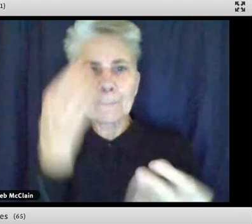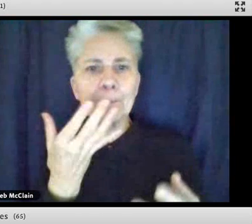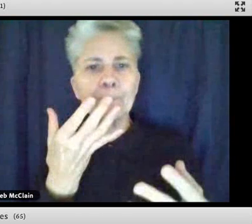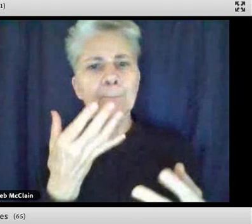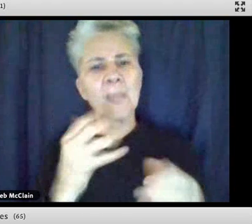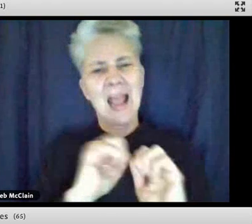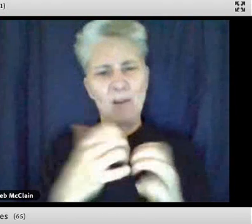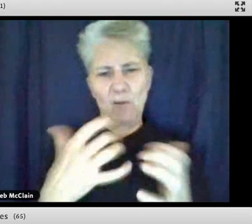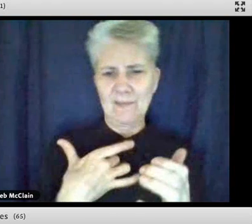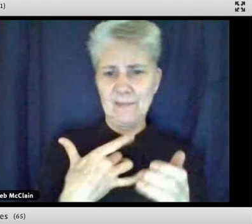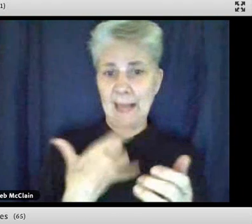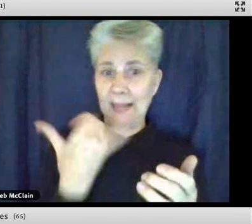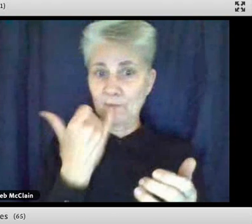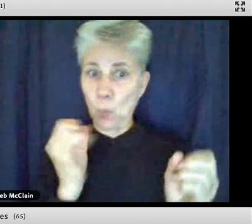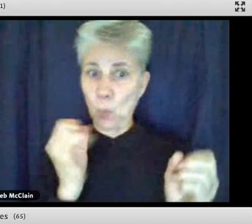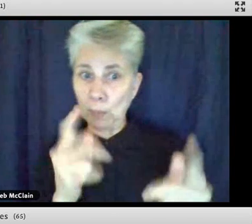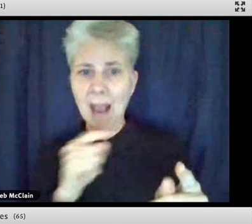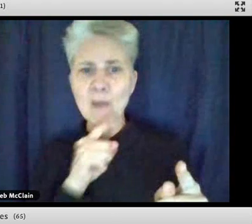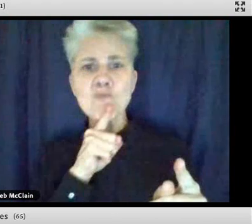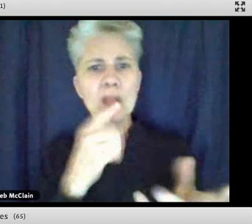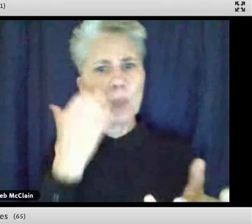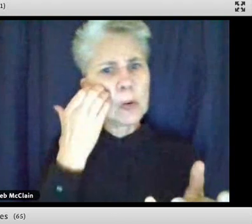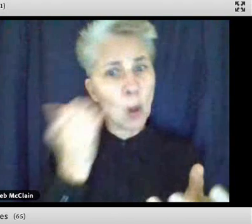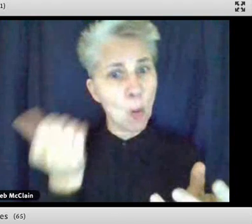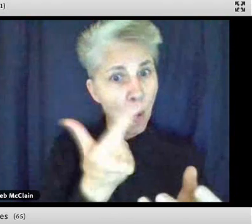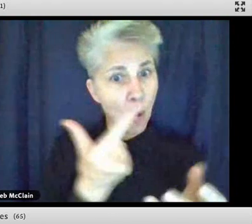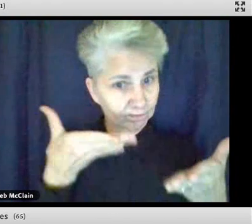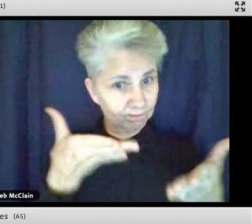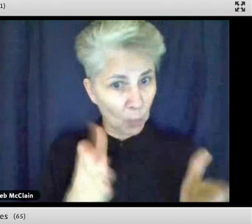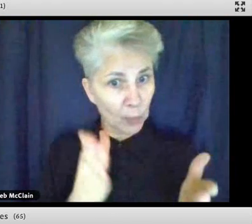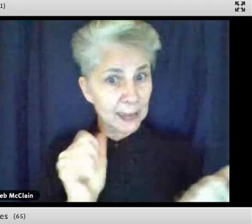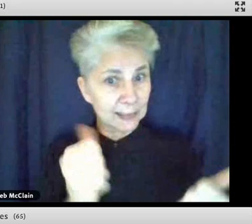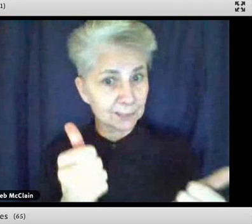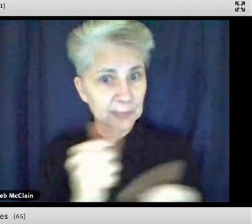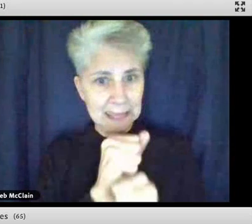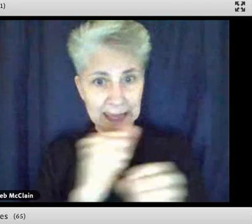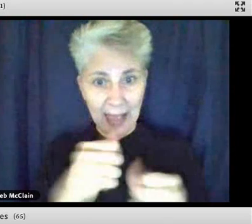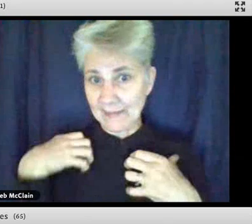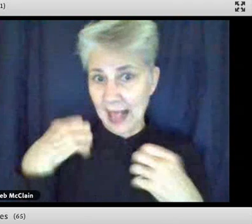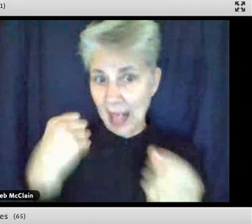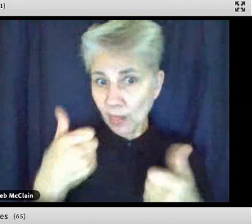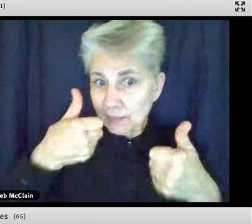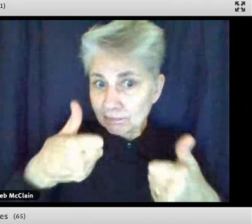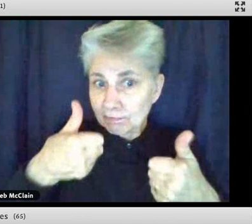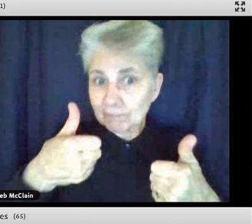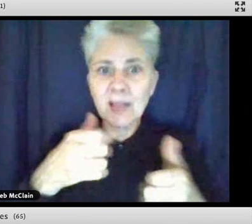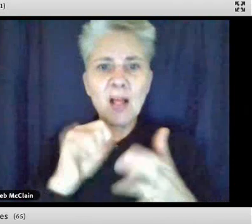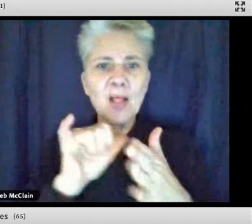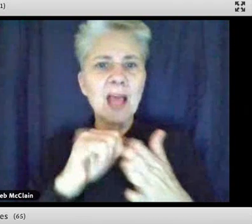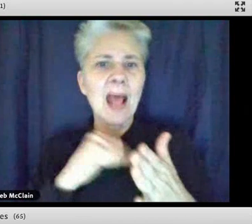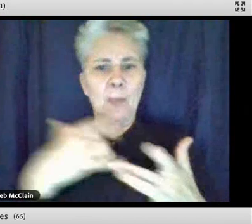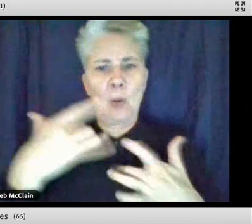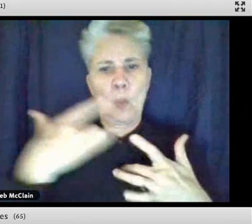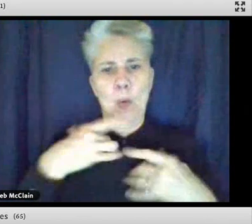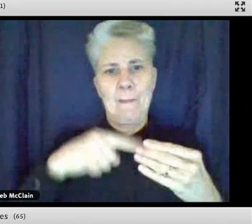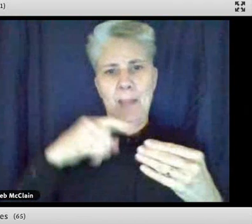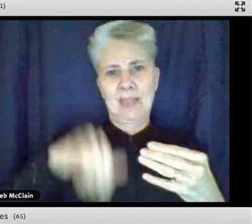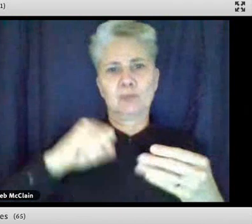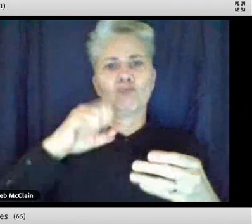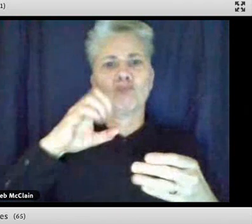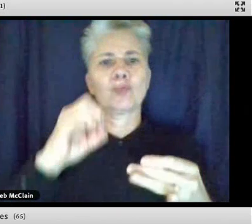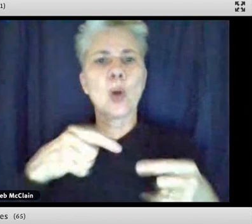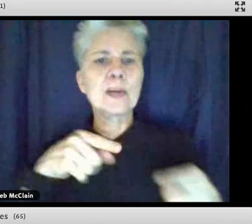of type how you're feeling. If you guys are okay, I just really want to know that everybody's doing okay, that you're safe and you're healthy, and that I'm just worried about that.